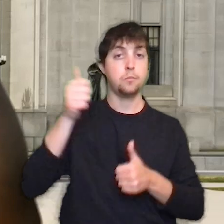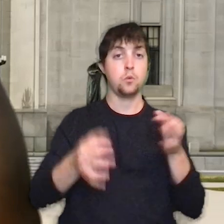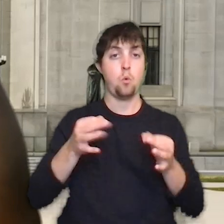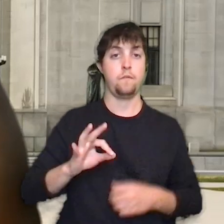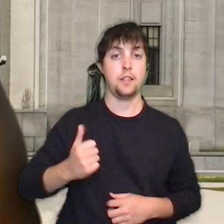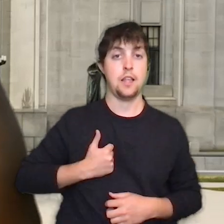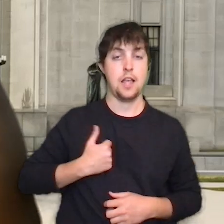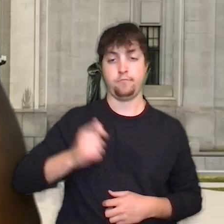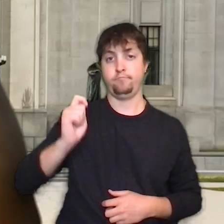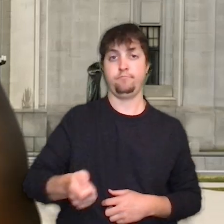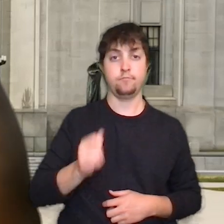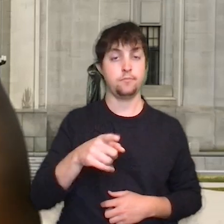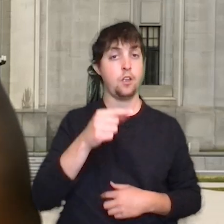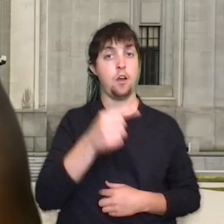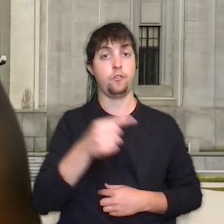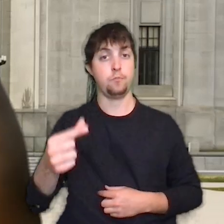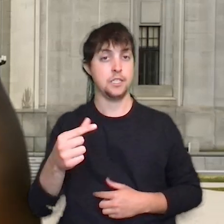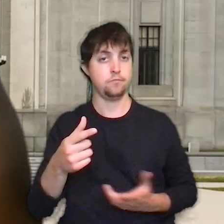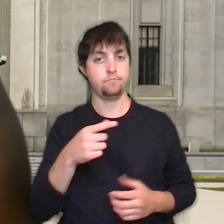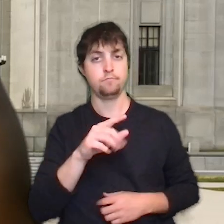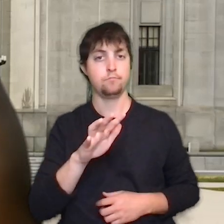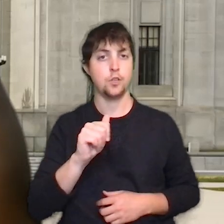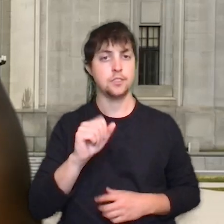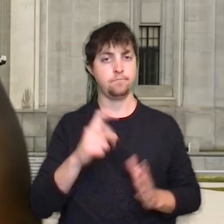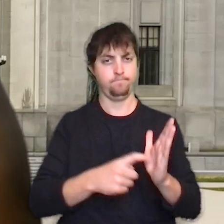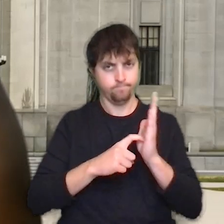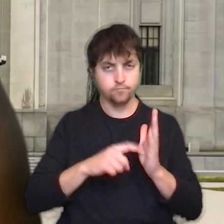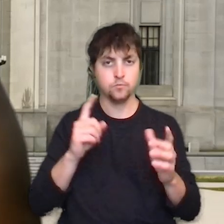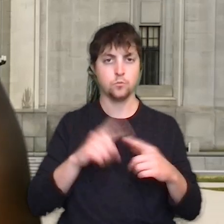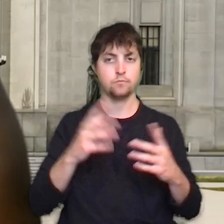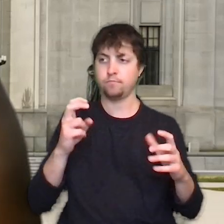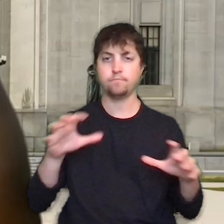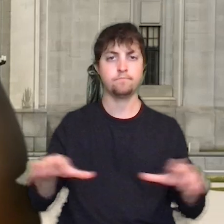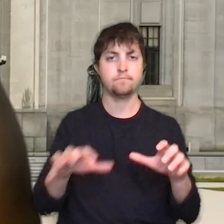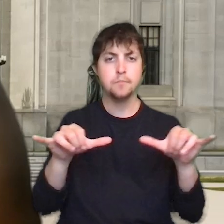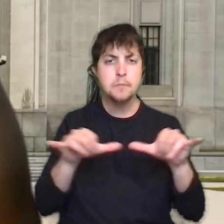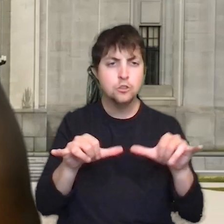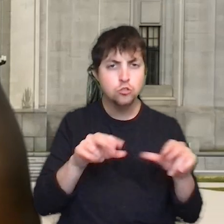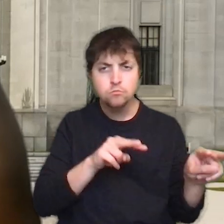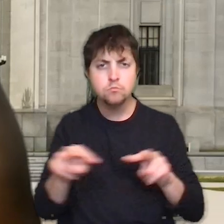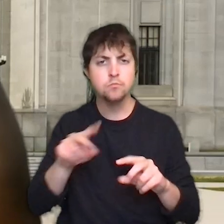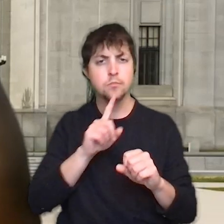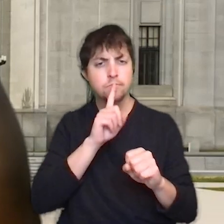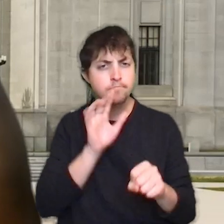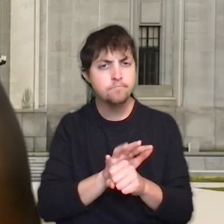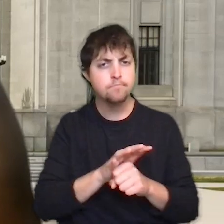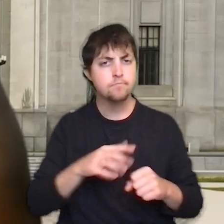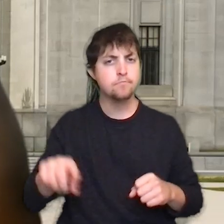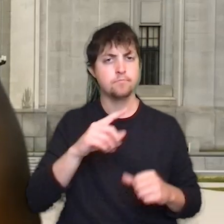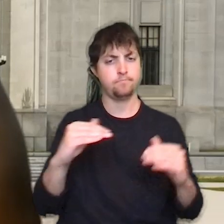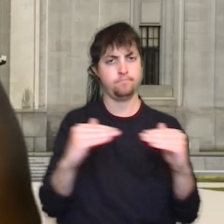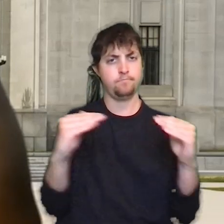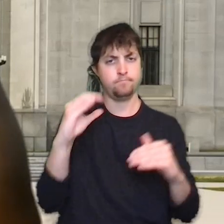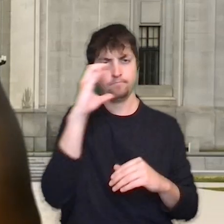The Supreme Court of Canada ruled that the government was required to take special measures to